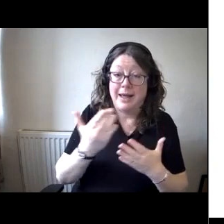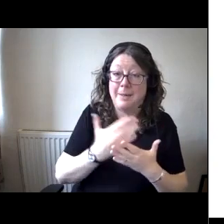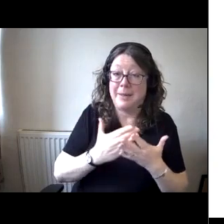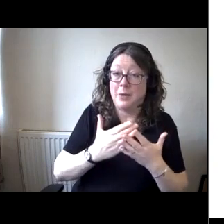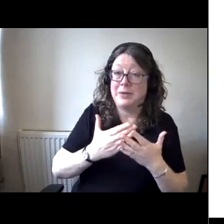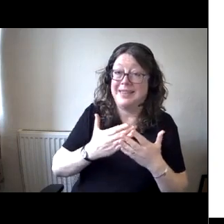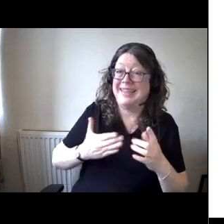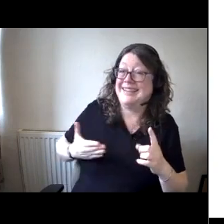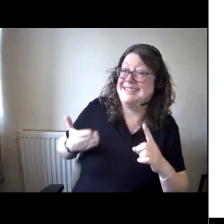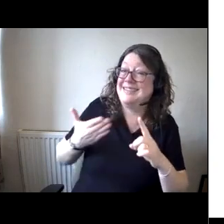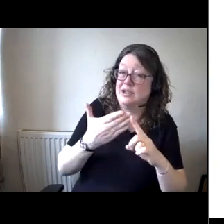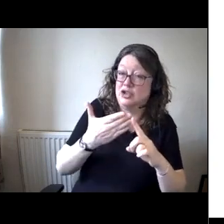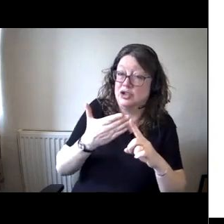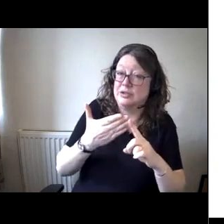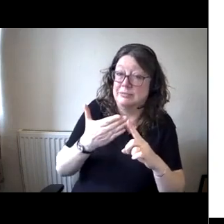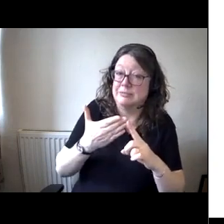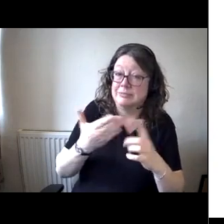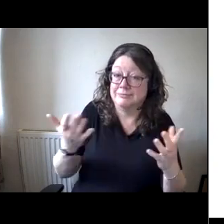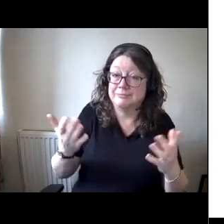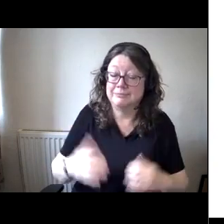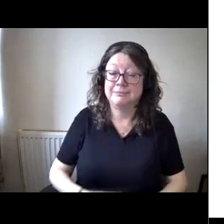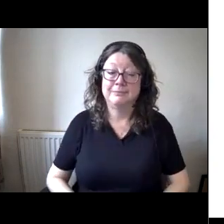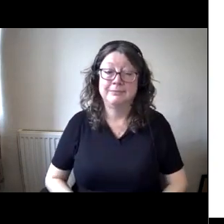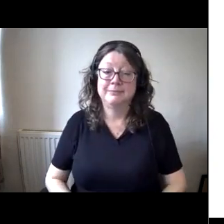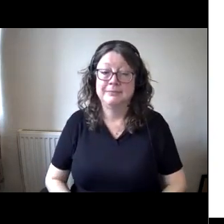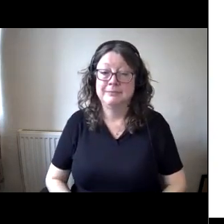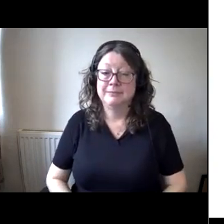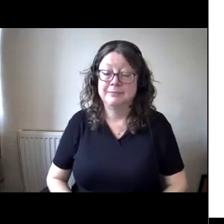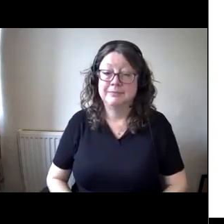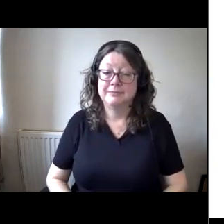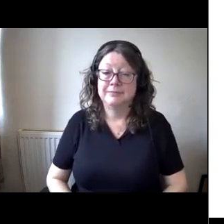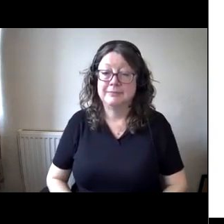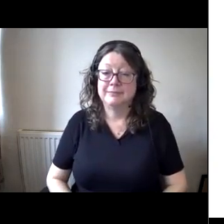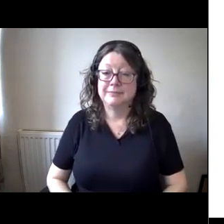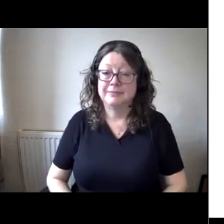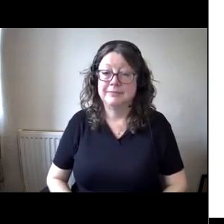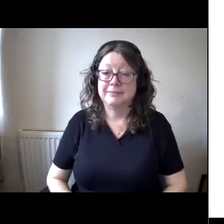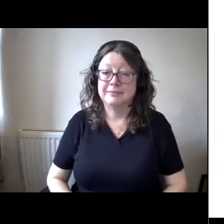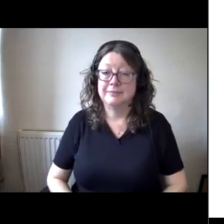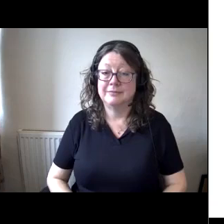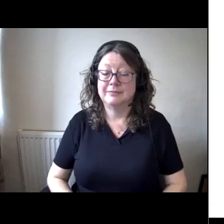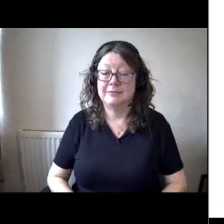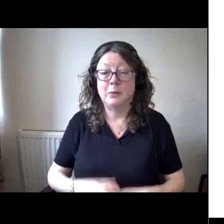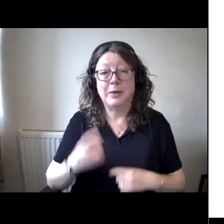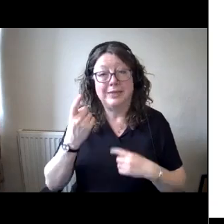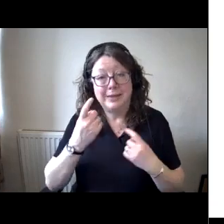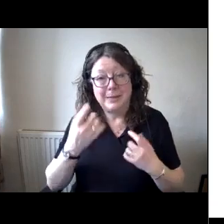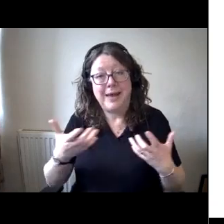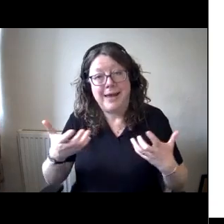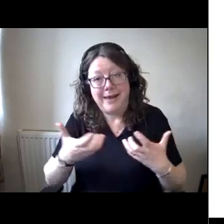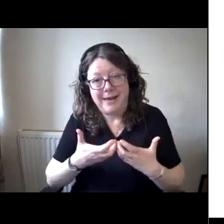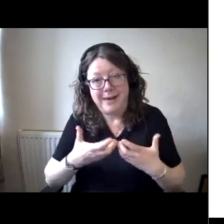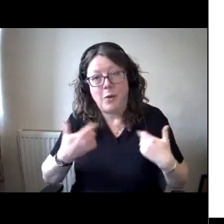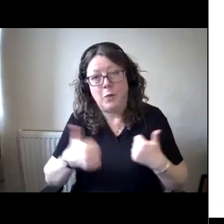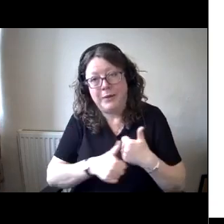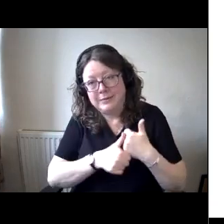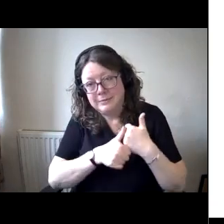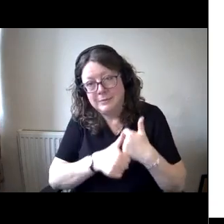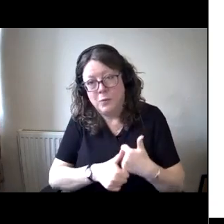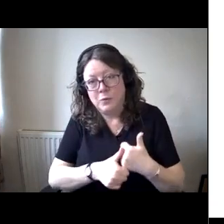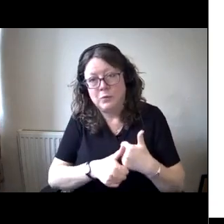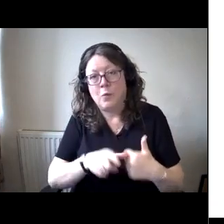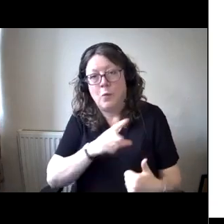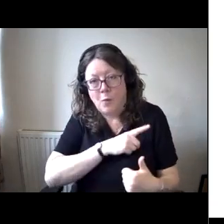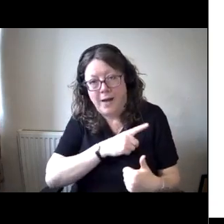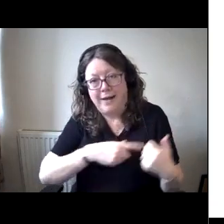behind what we're doing and how we are putting these supports in place. If we're talking about